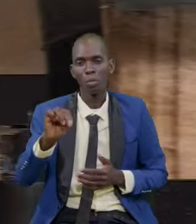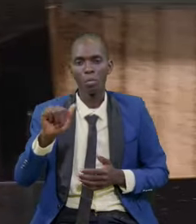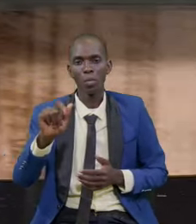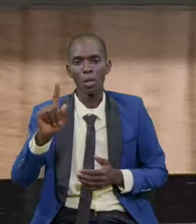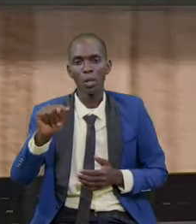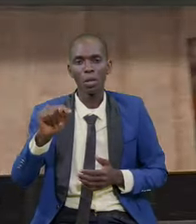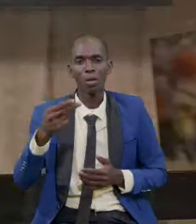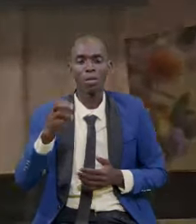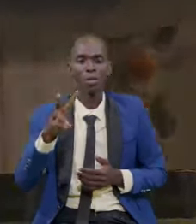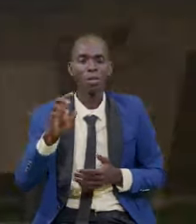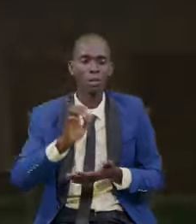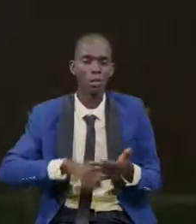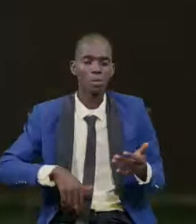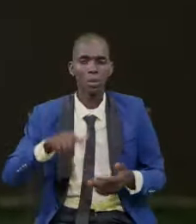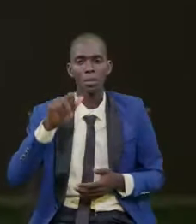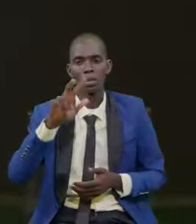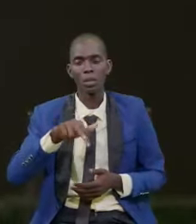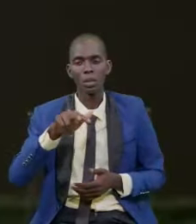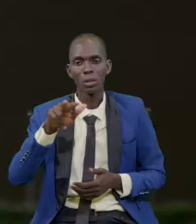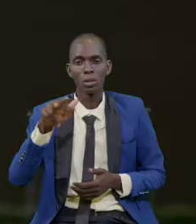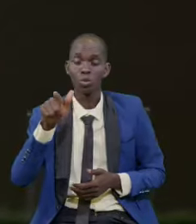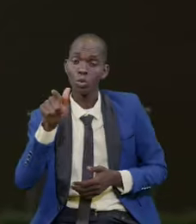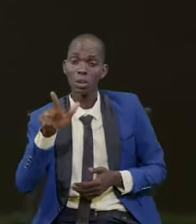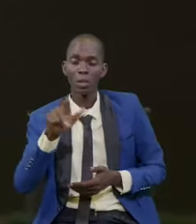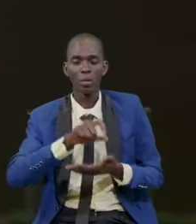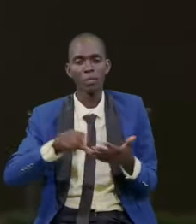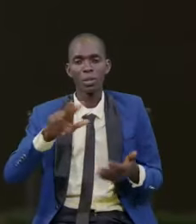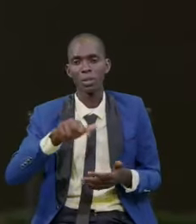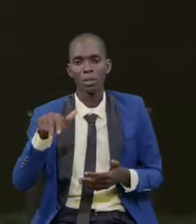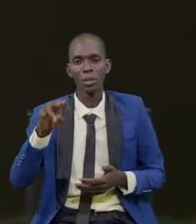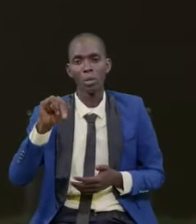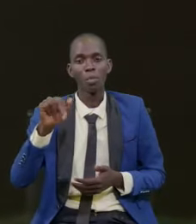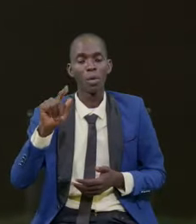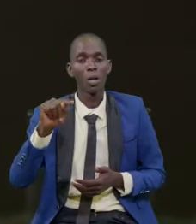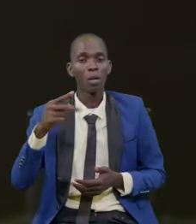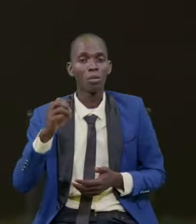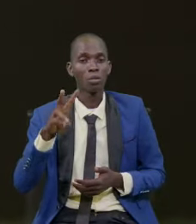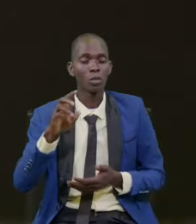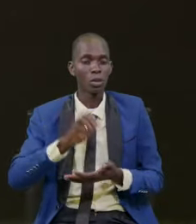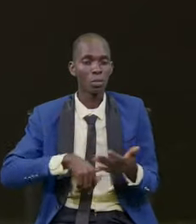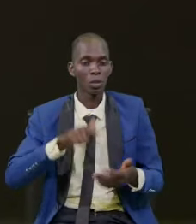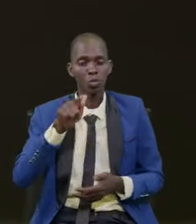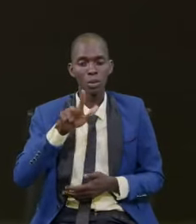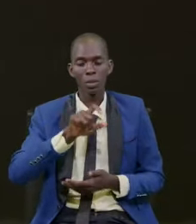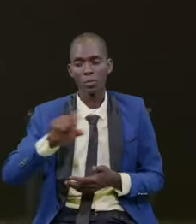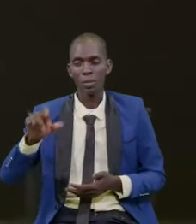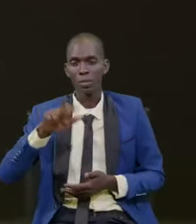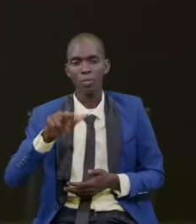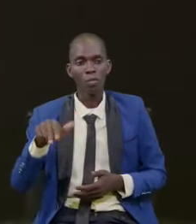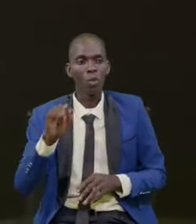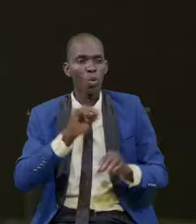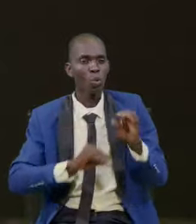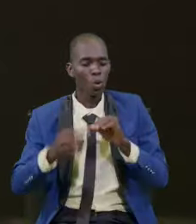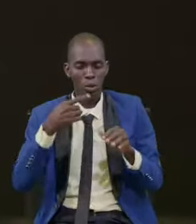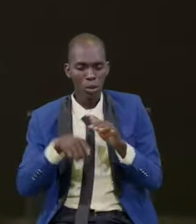verse 33. Matthew chapter 23, verse 33. O generation of vipers, ye serpents,